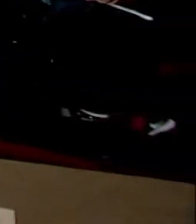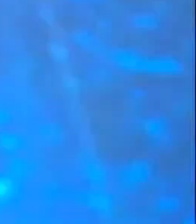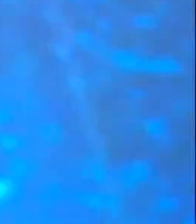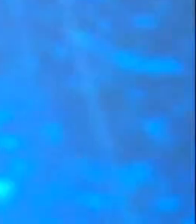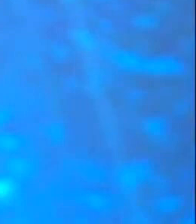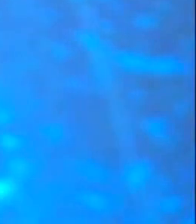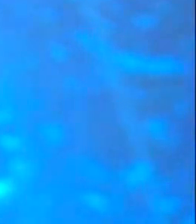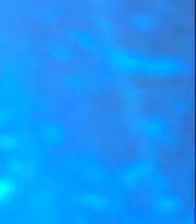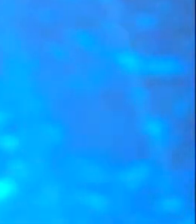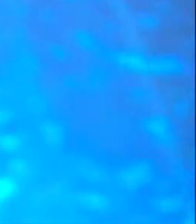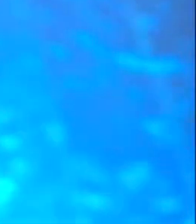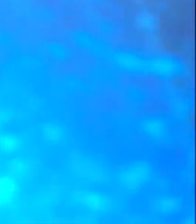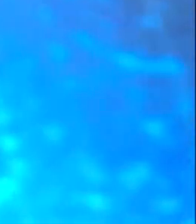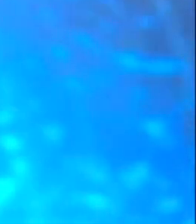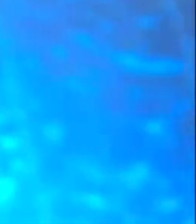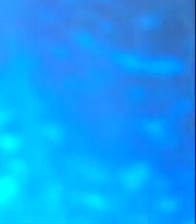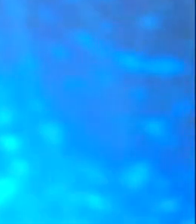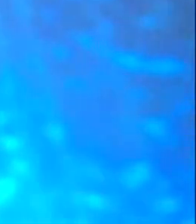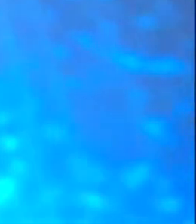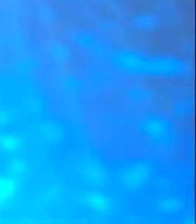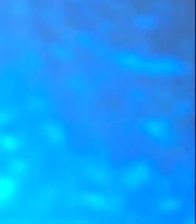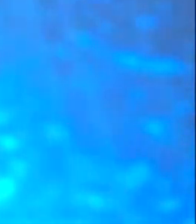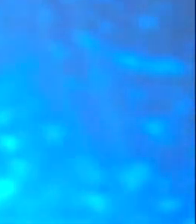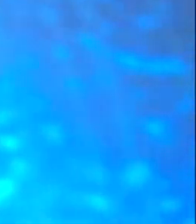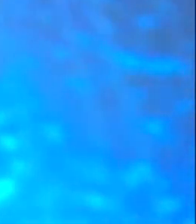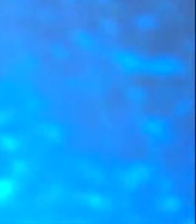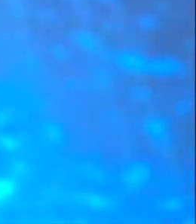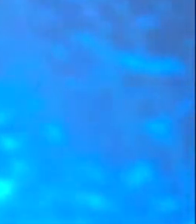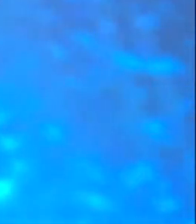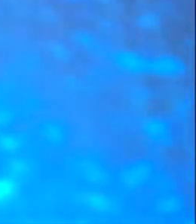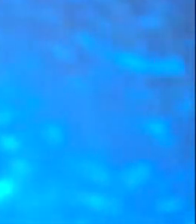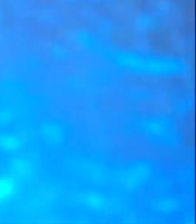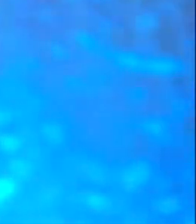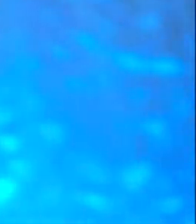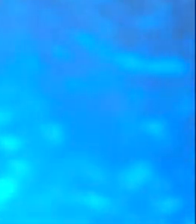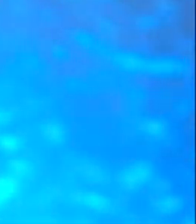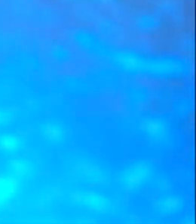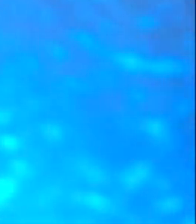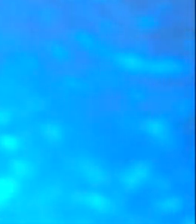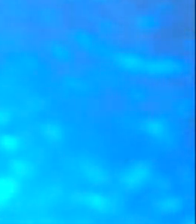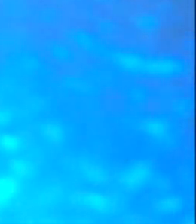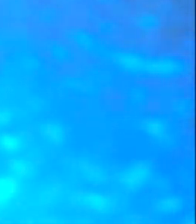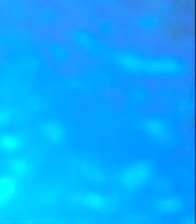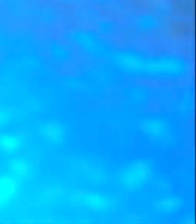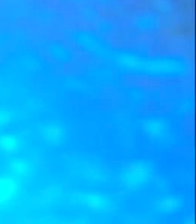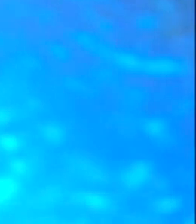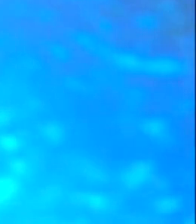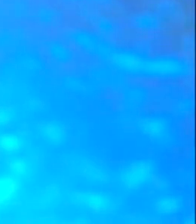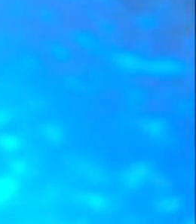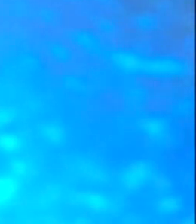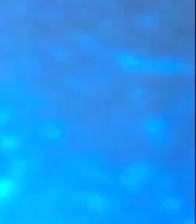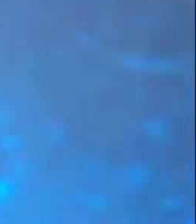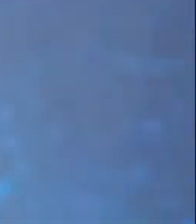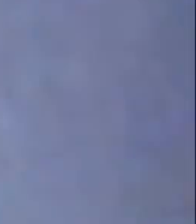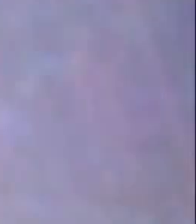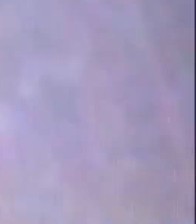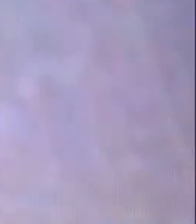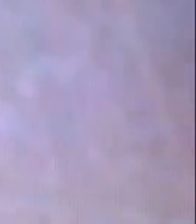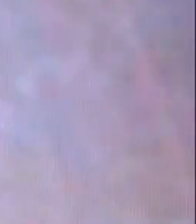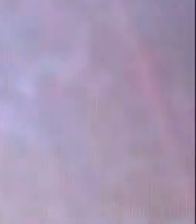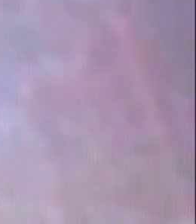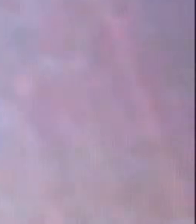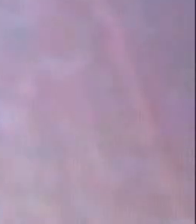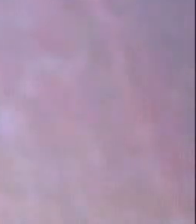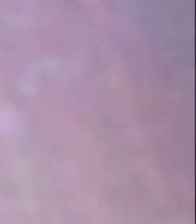Emmanuel. Tell him, we worship you. We worship you. Yes, Lord. We honor your